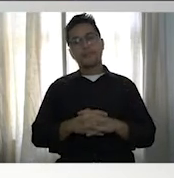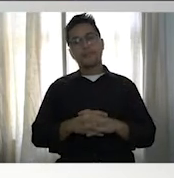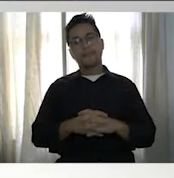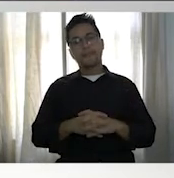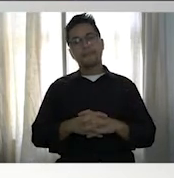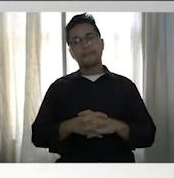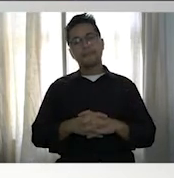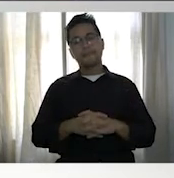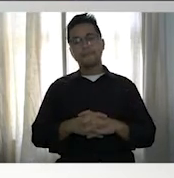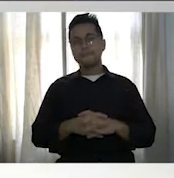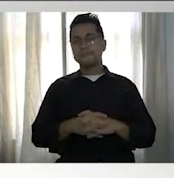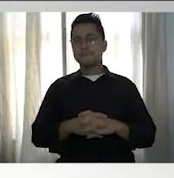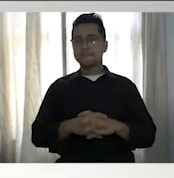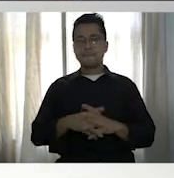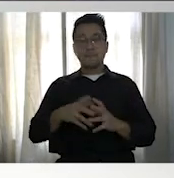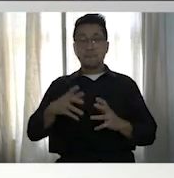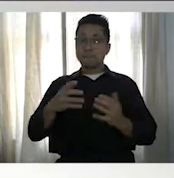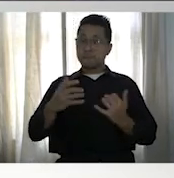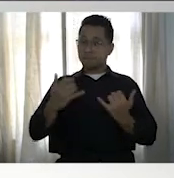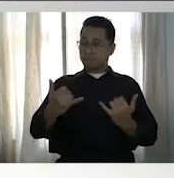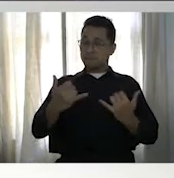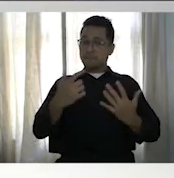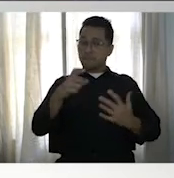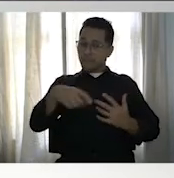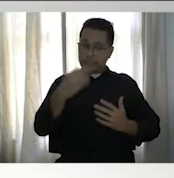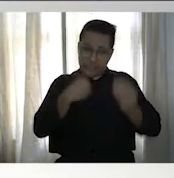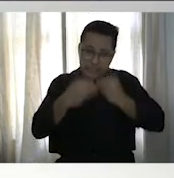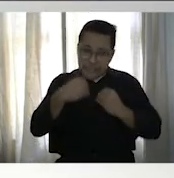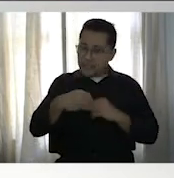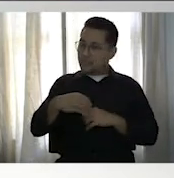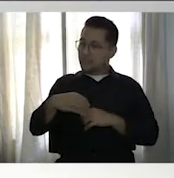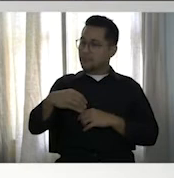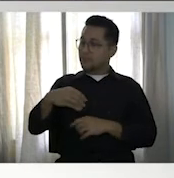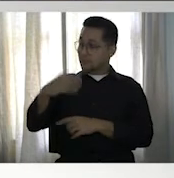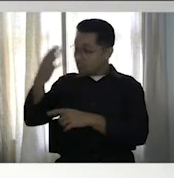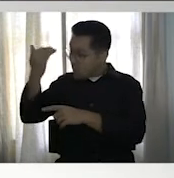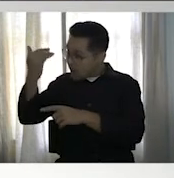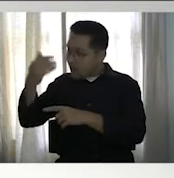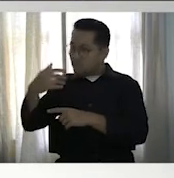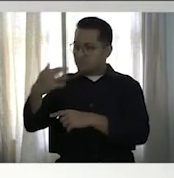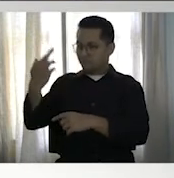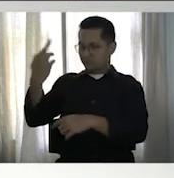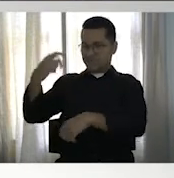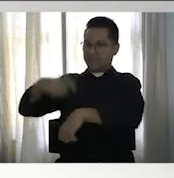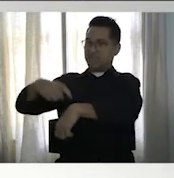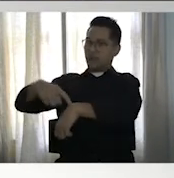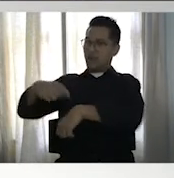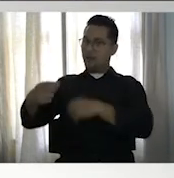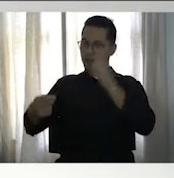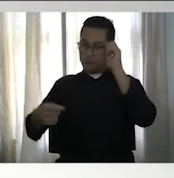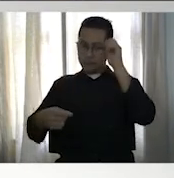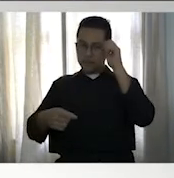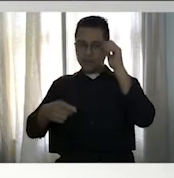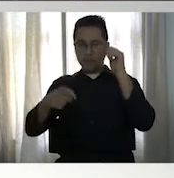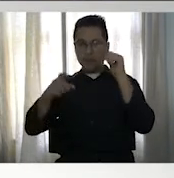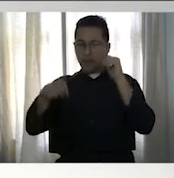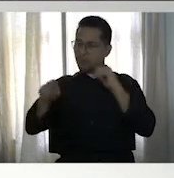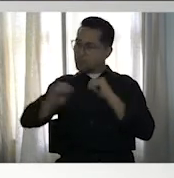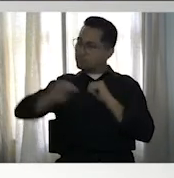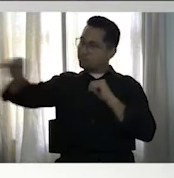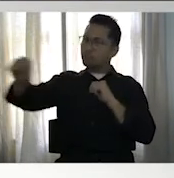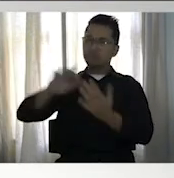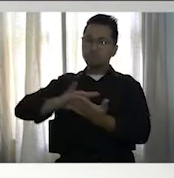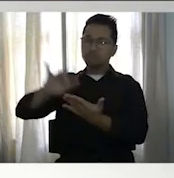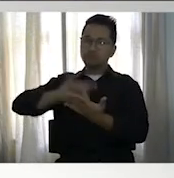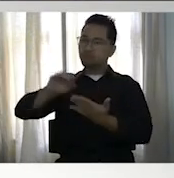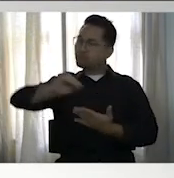need to eat dinner now because it's time. So you need to put your iPad away.